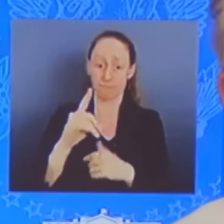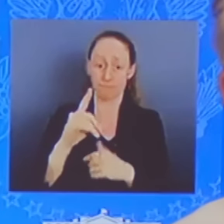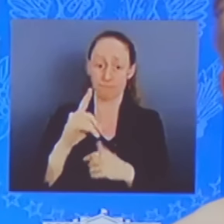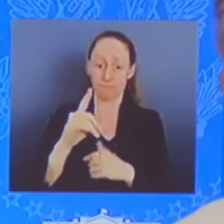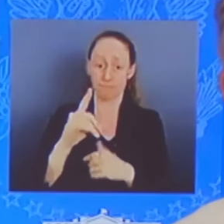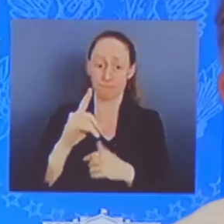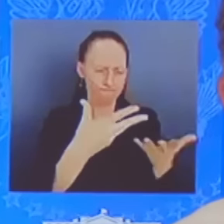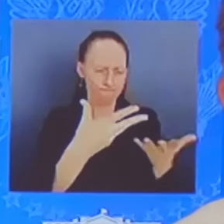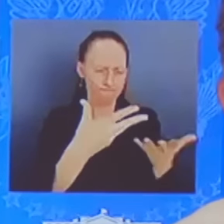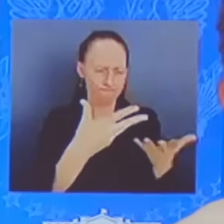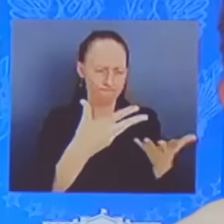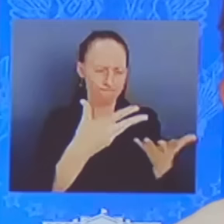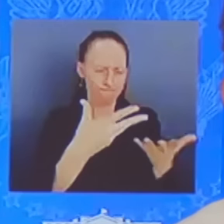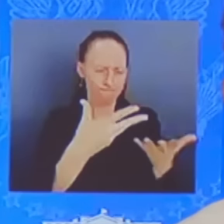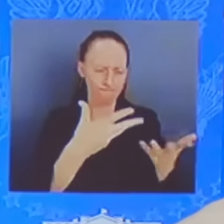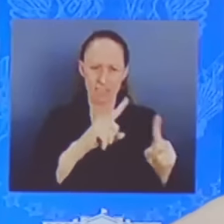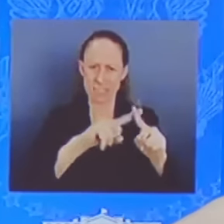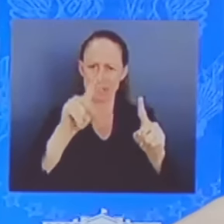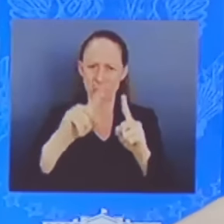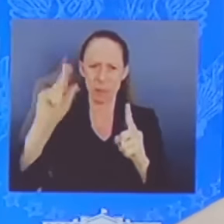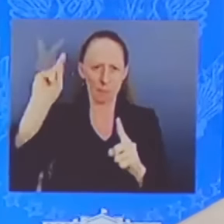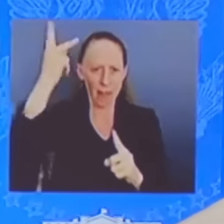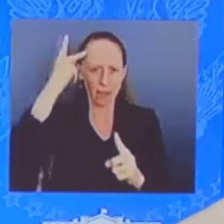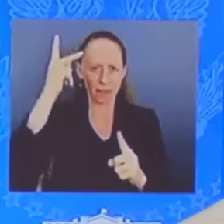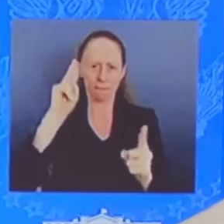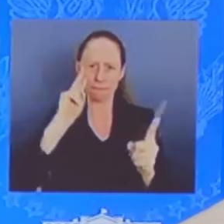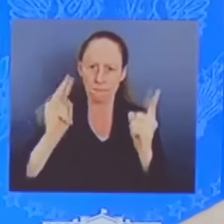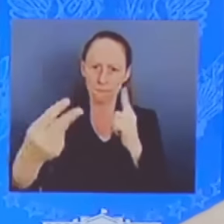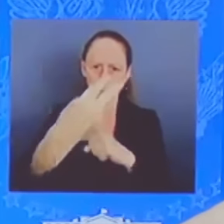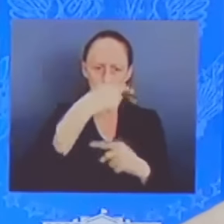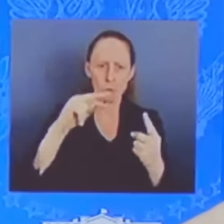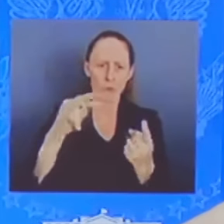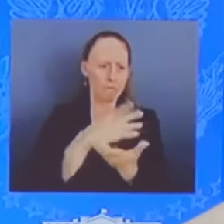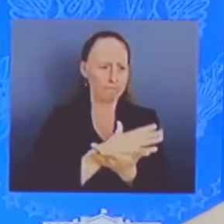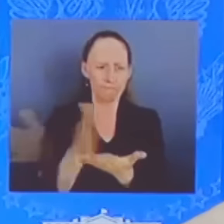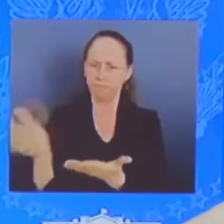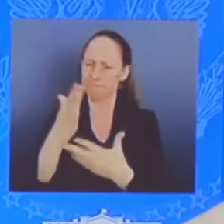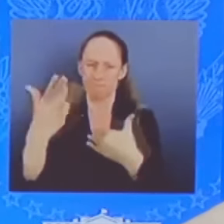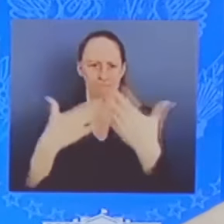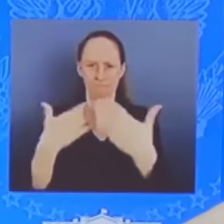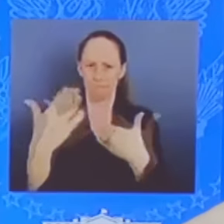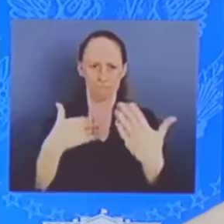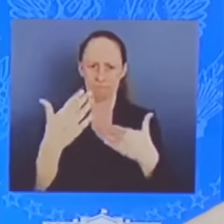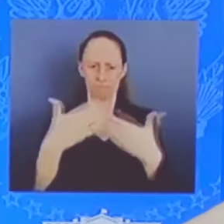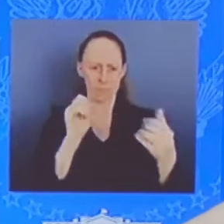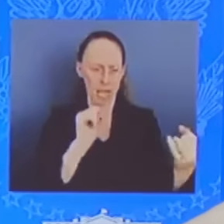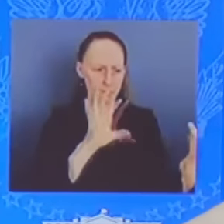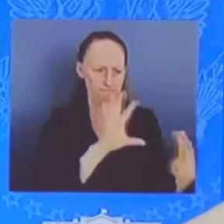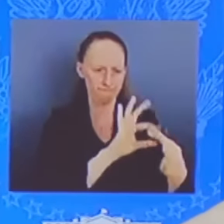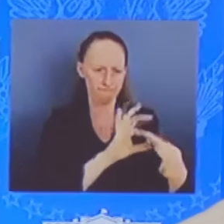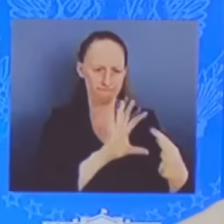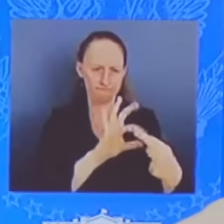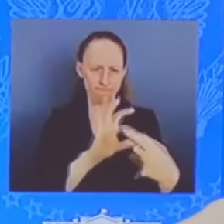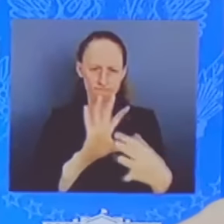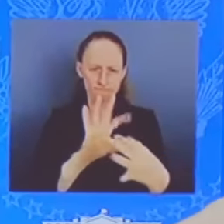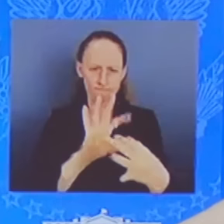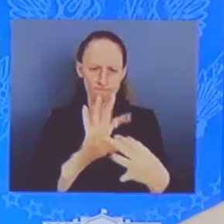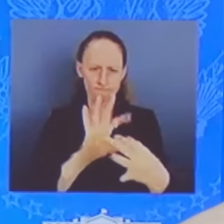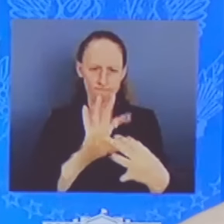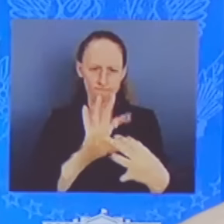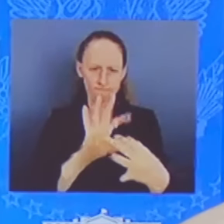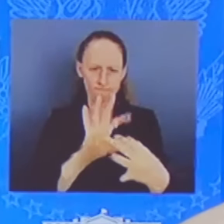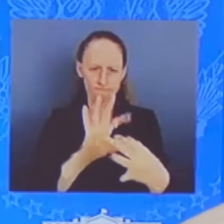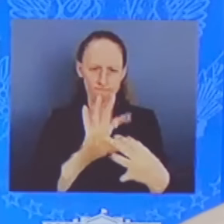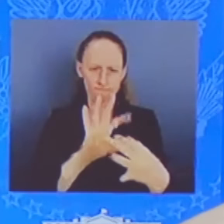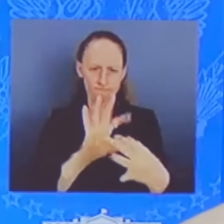wife. Okay, here we go. I don't Secretary, remember. You guided this alliance through one of the most consequential periods in its history. I realize. Oh, he's